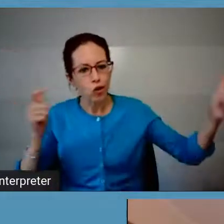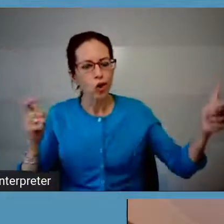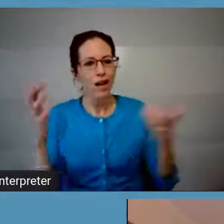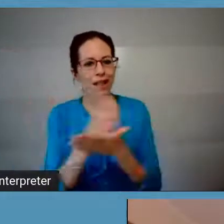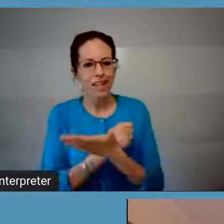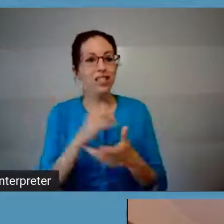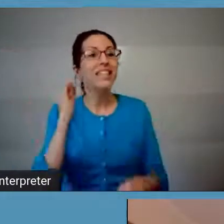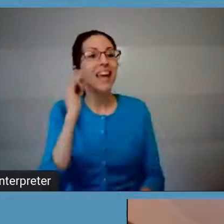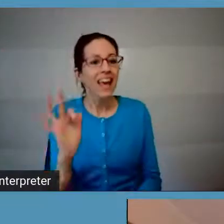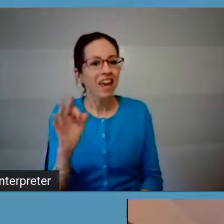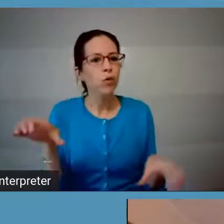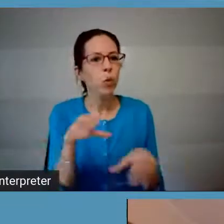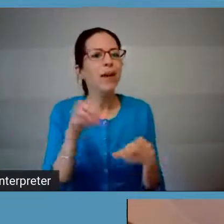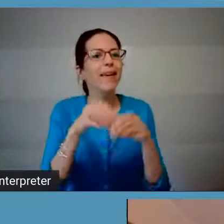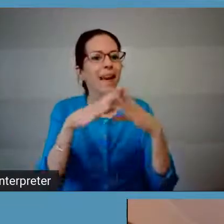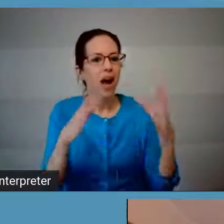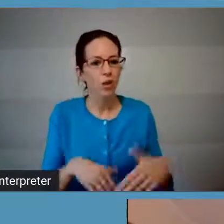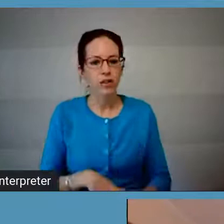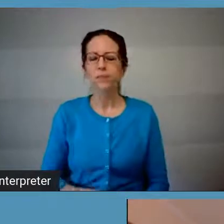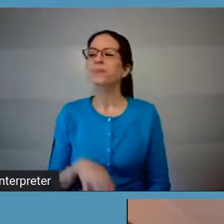that we approached that